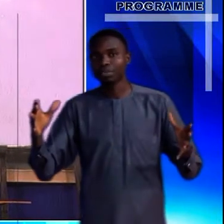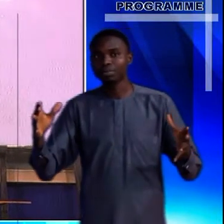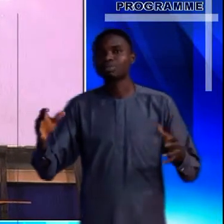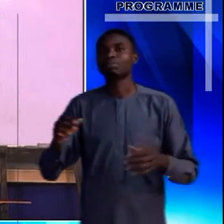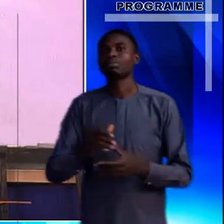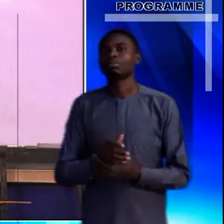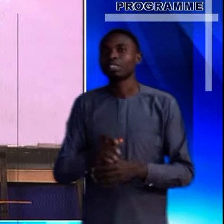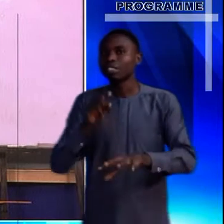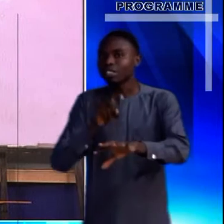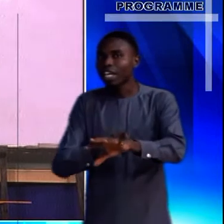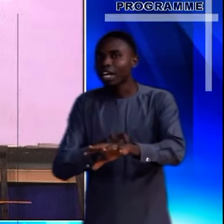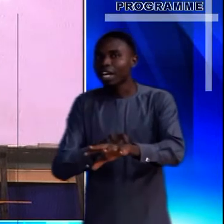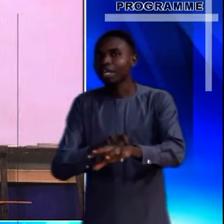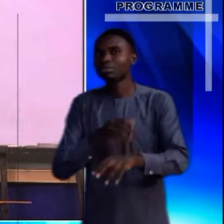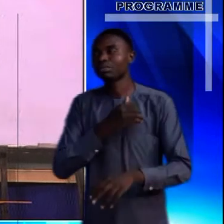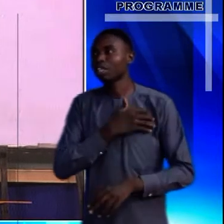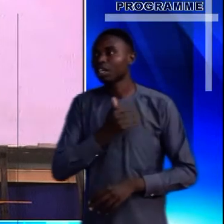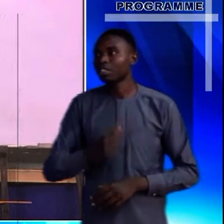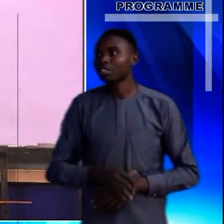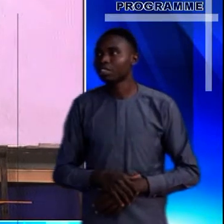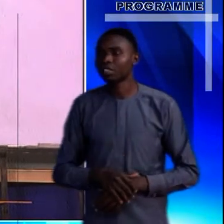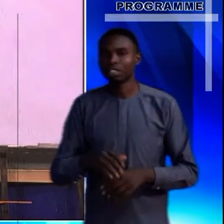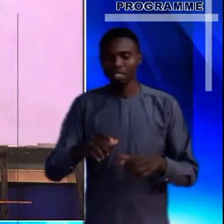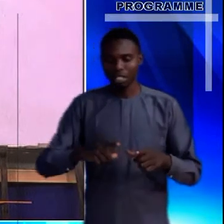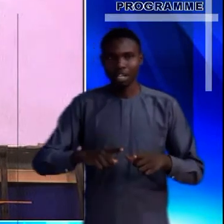say length